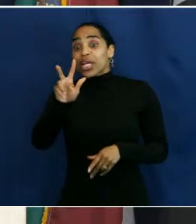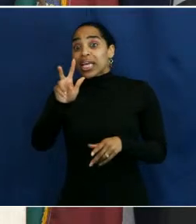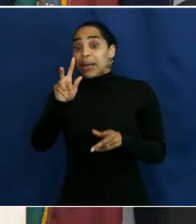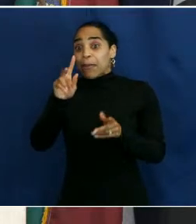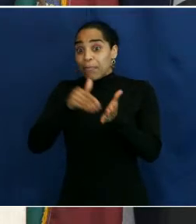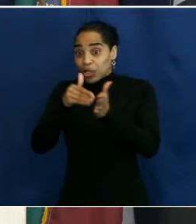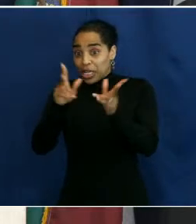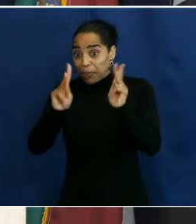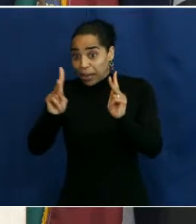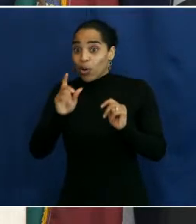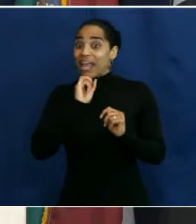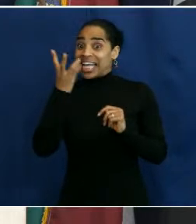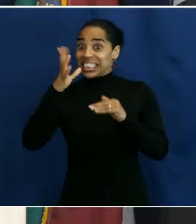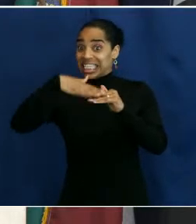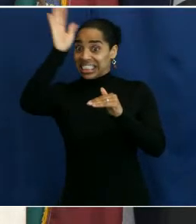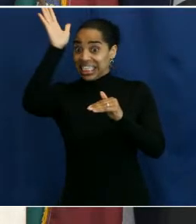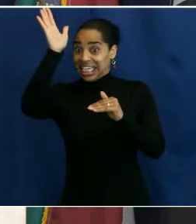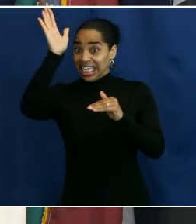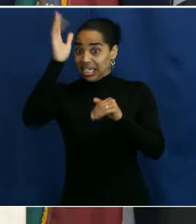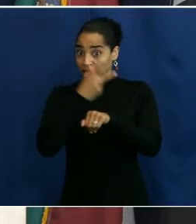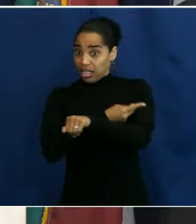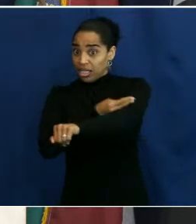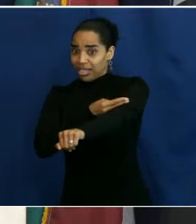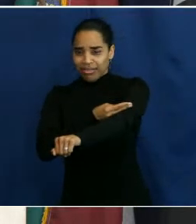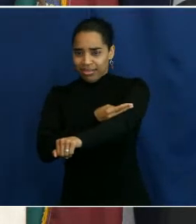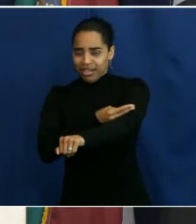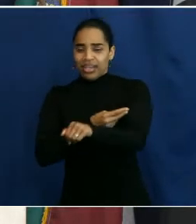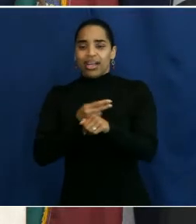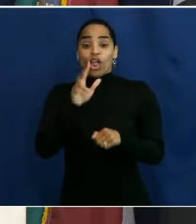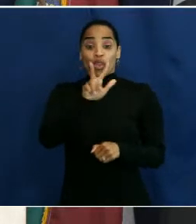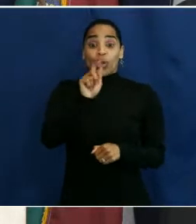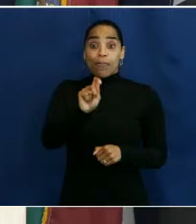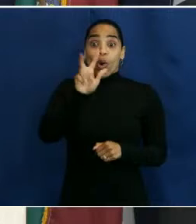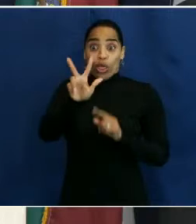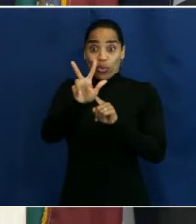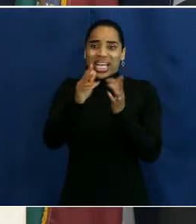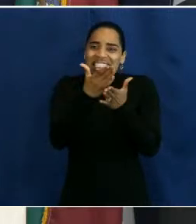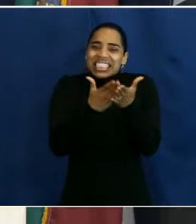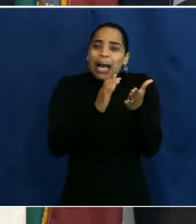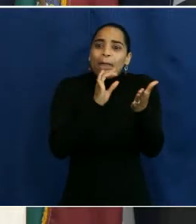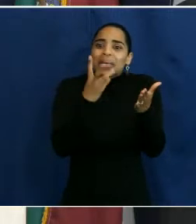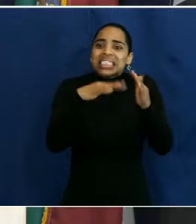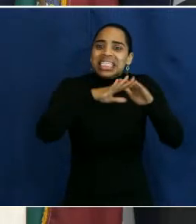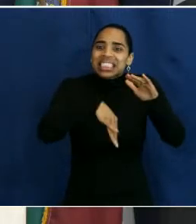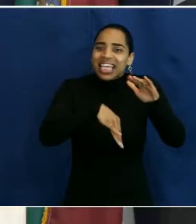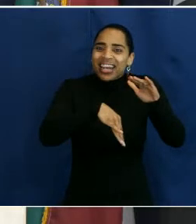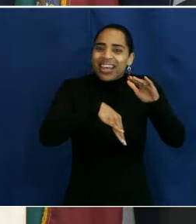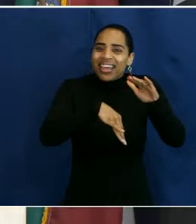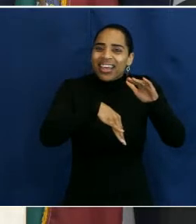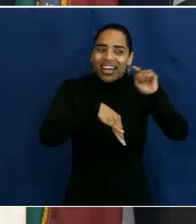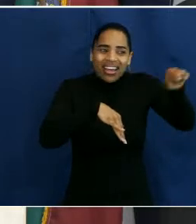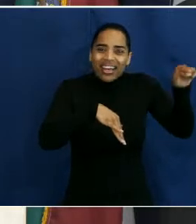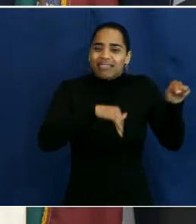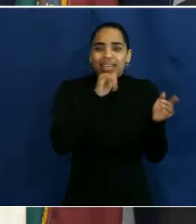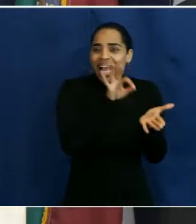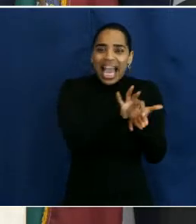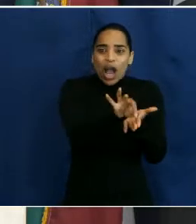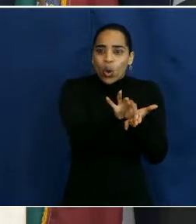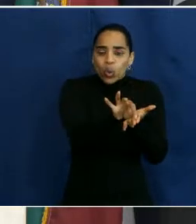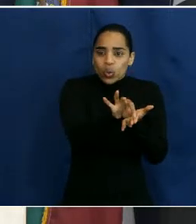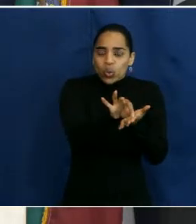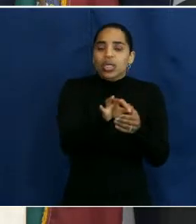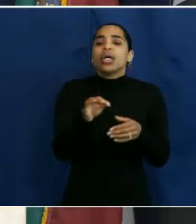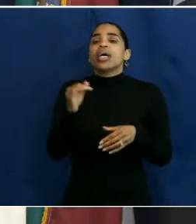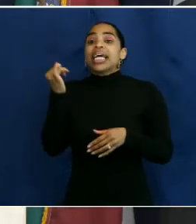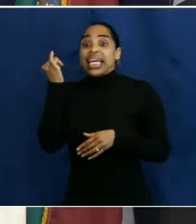eligible for the vaccine. The vaccine is only eligible for 16 and older. So if you take your 3.3, you adjust it for those 16 and older, I think you arrive at